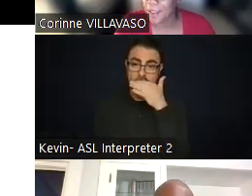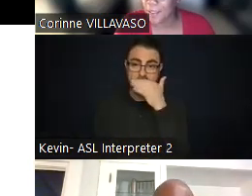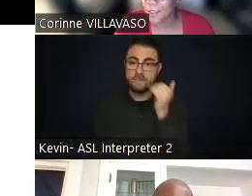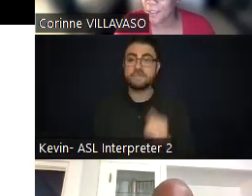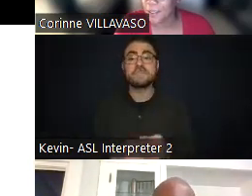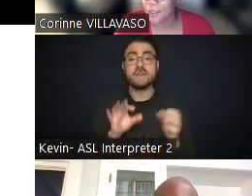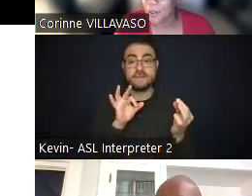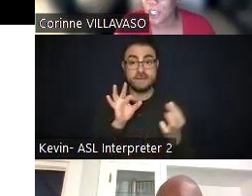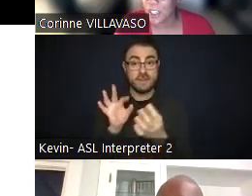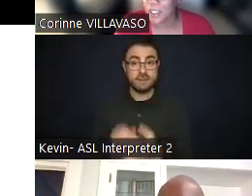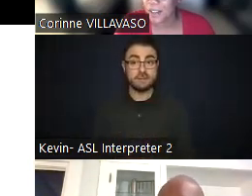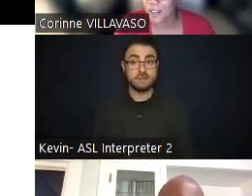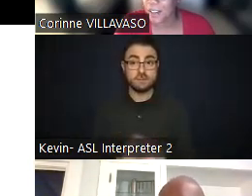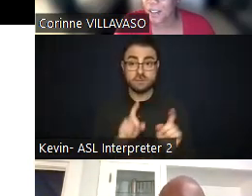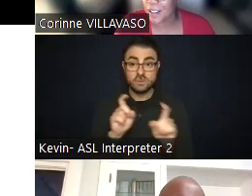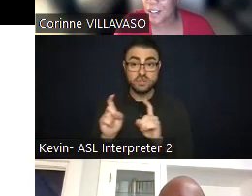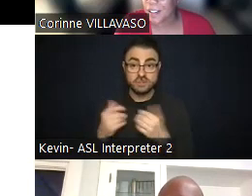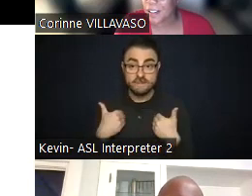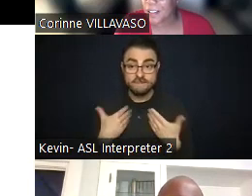Feedback? Questions?